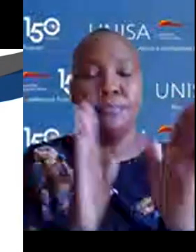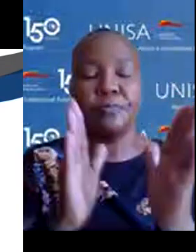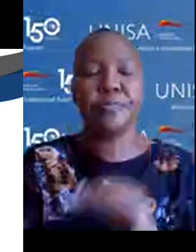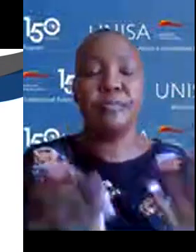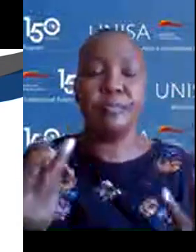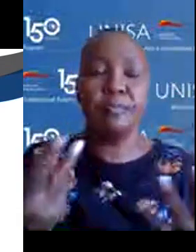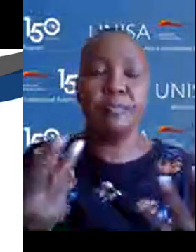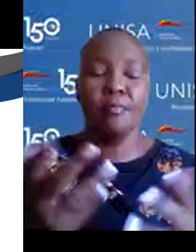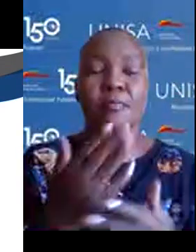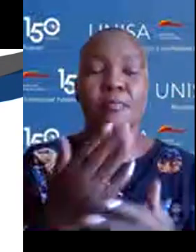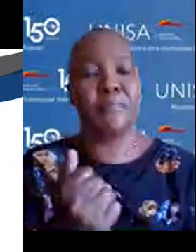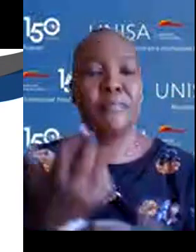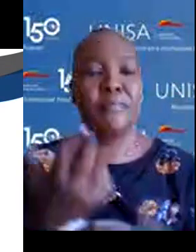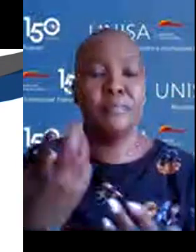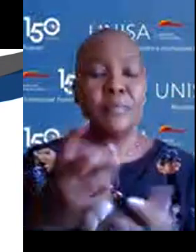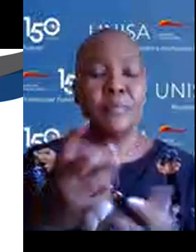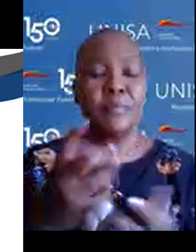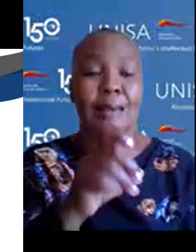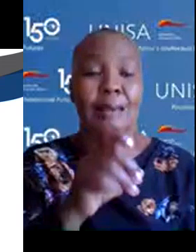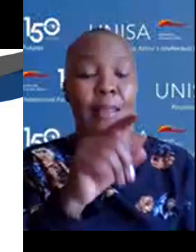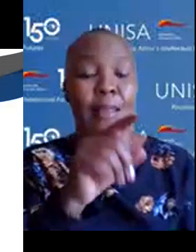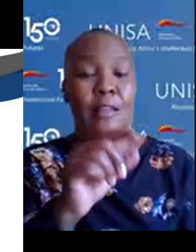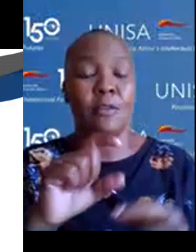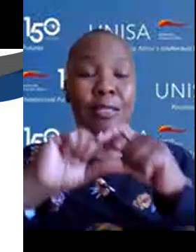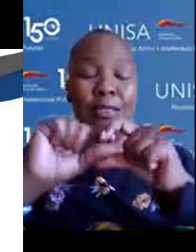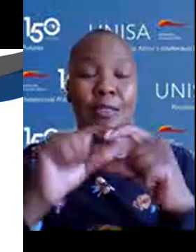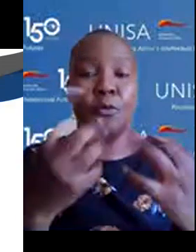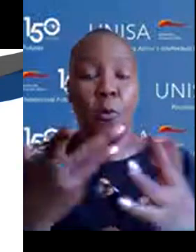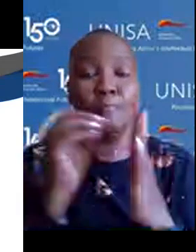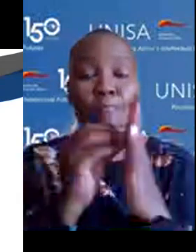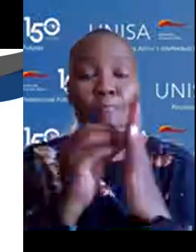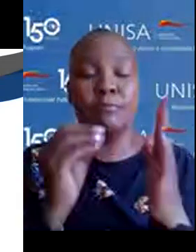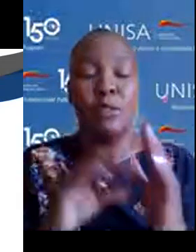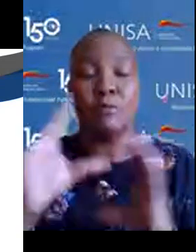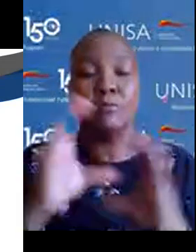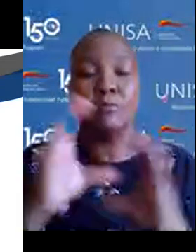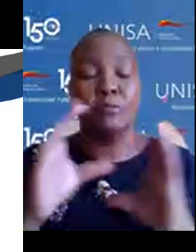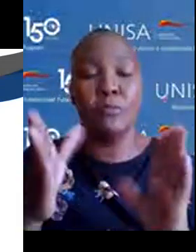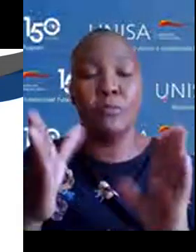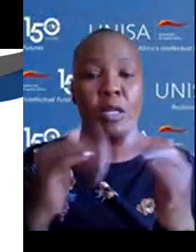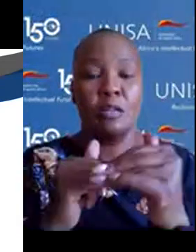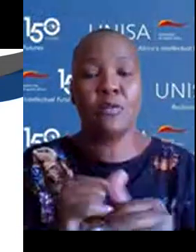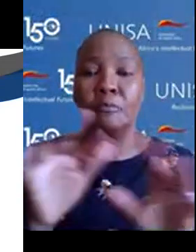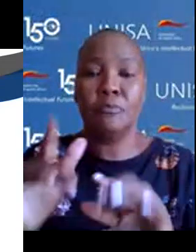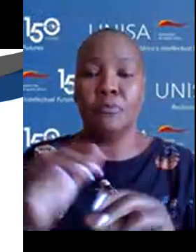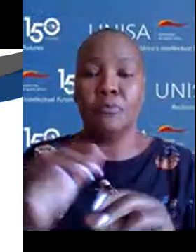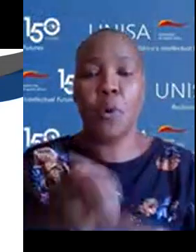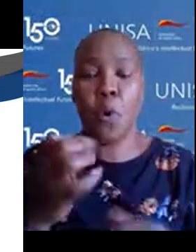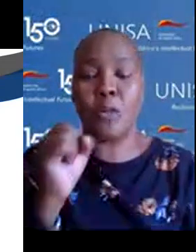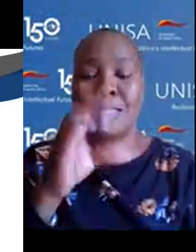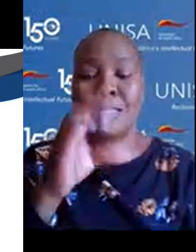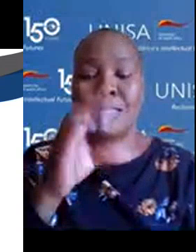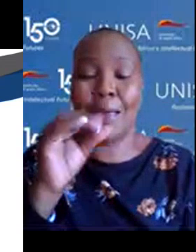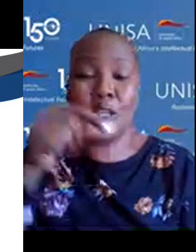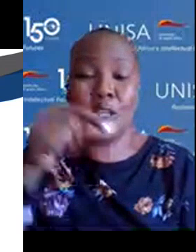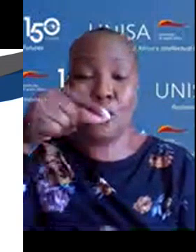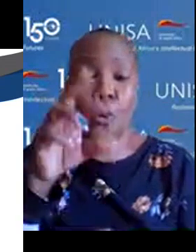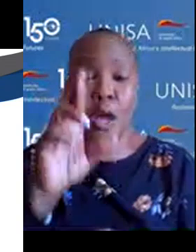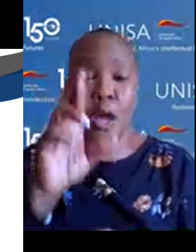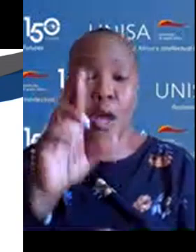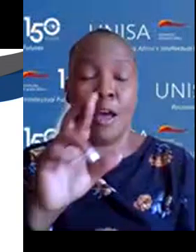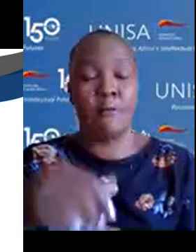So please click on that link that is in the chat, or you can type in from this page as well, or scan the QR code with your mobile